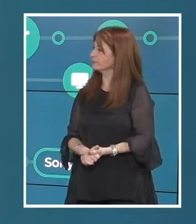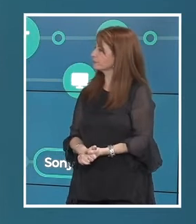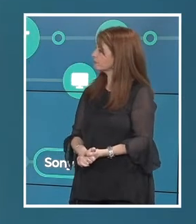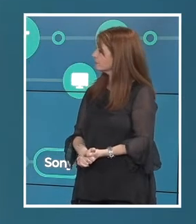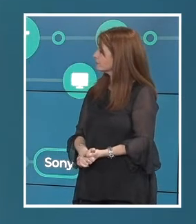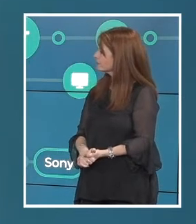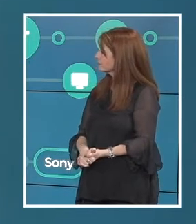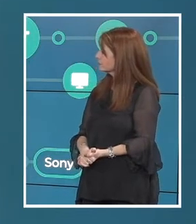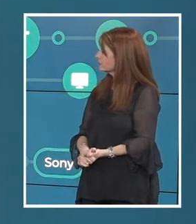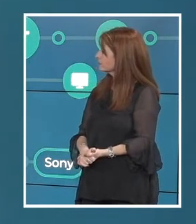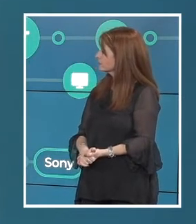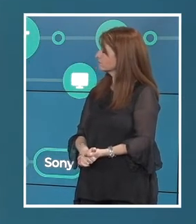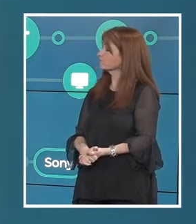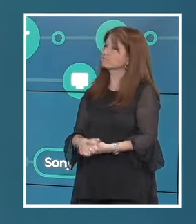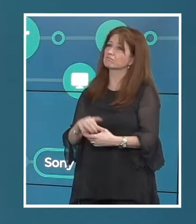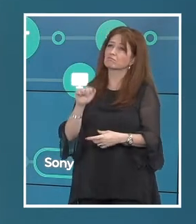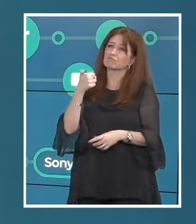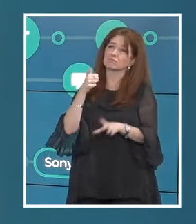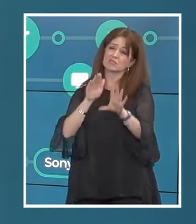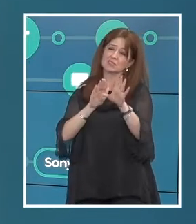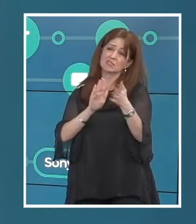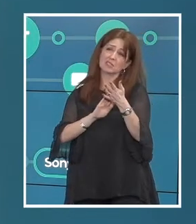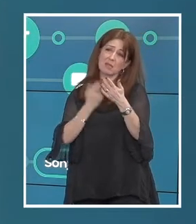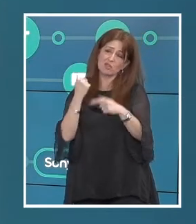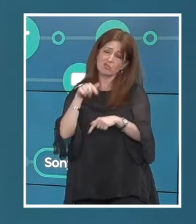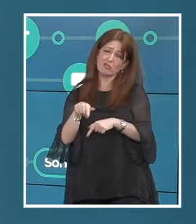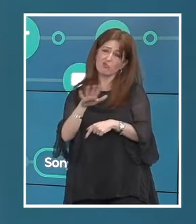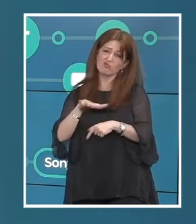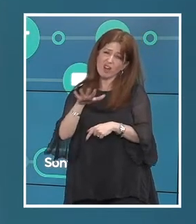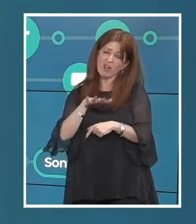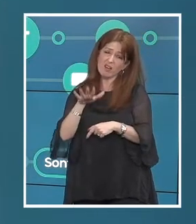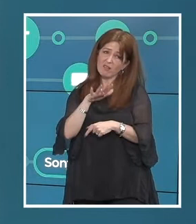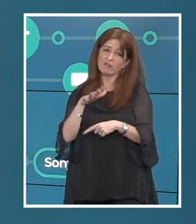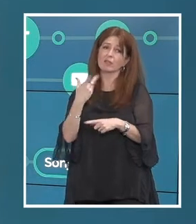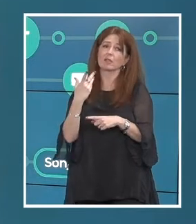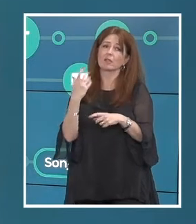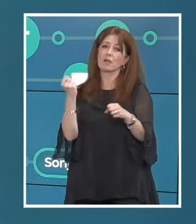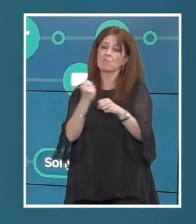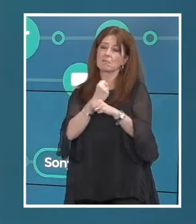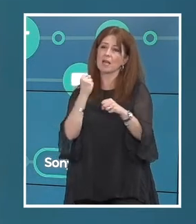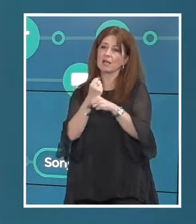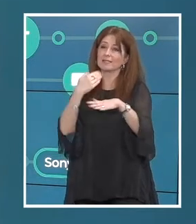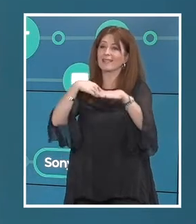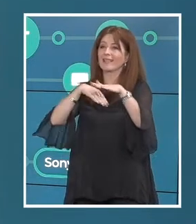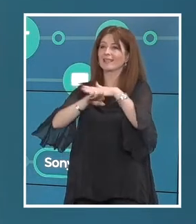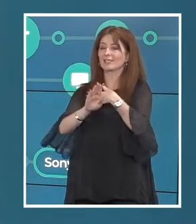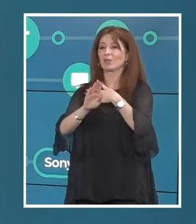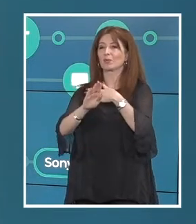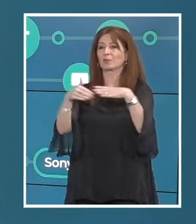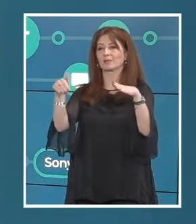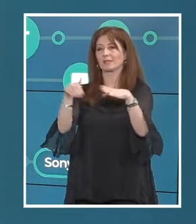So about 6 months ago, we made an internal accessibility content